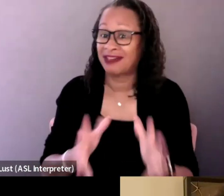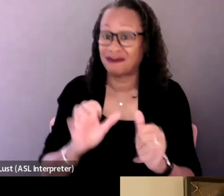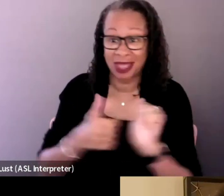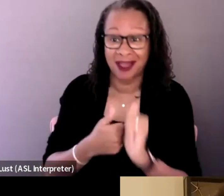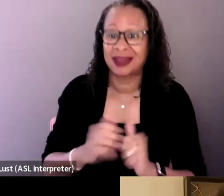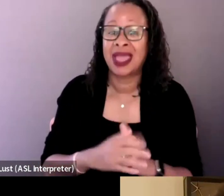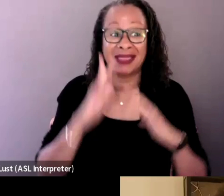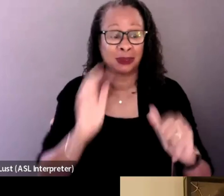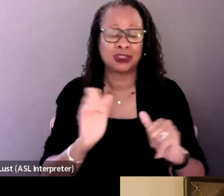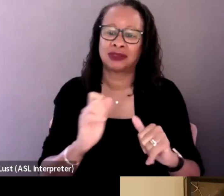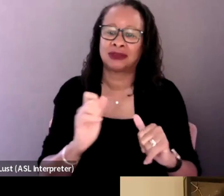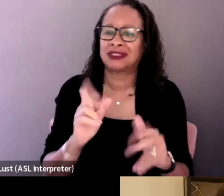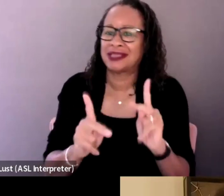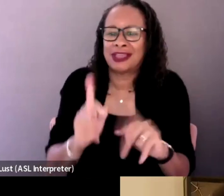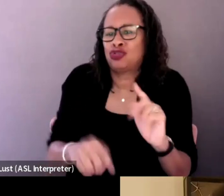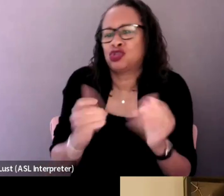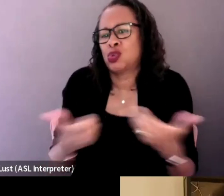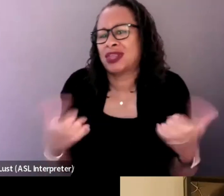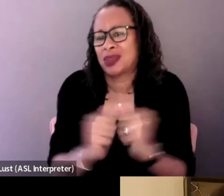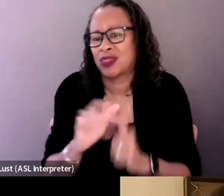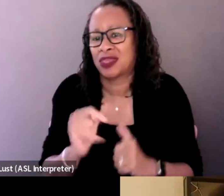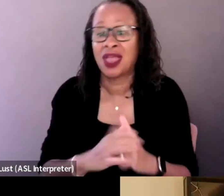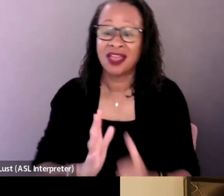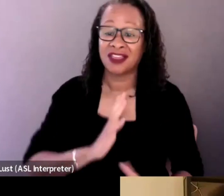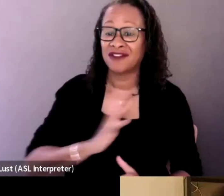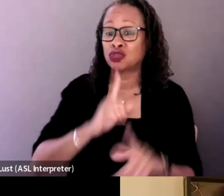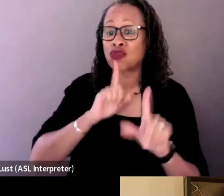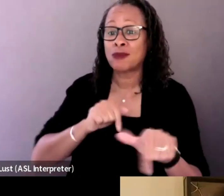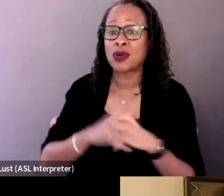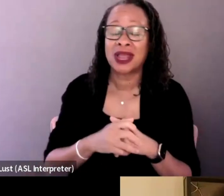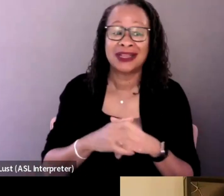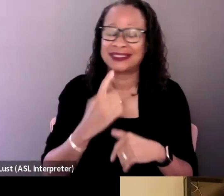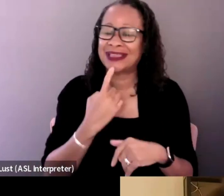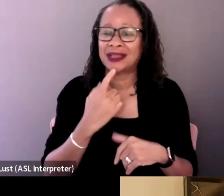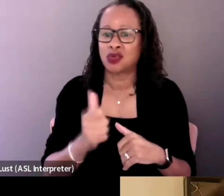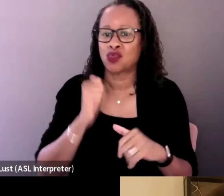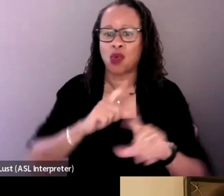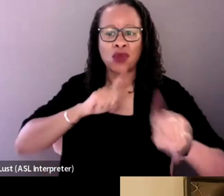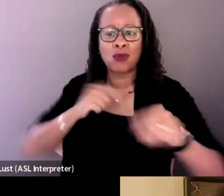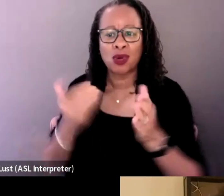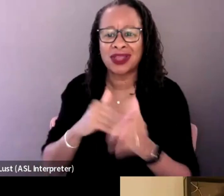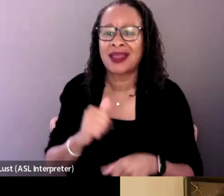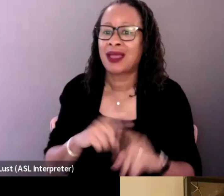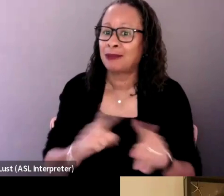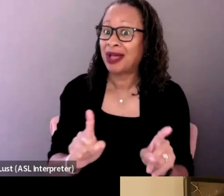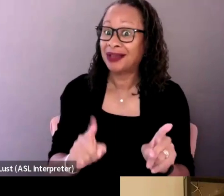and the expectation and the official report was saying these will never ever be functioning again, yet we see them functioning